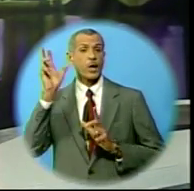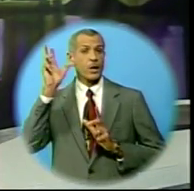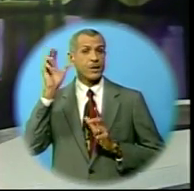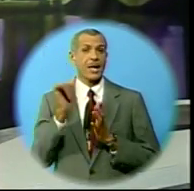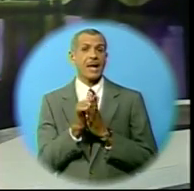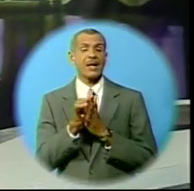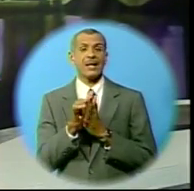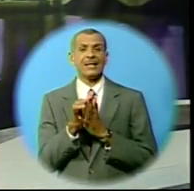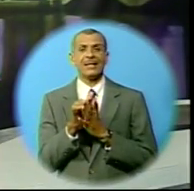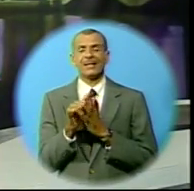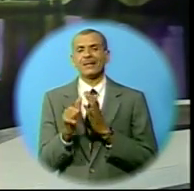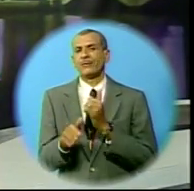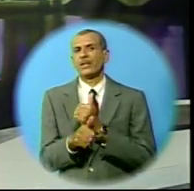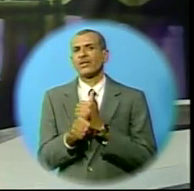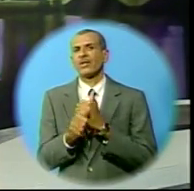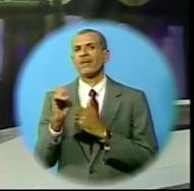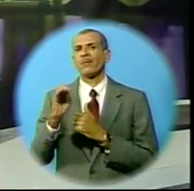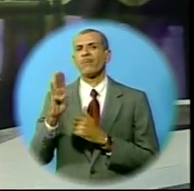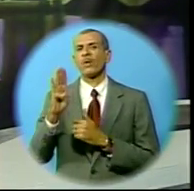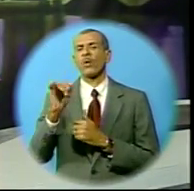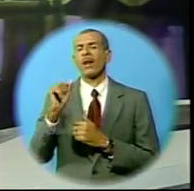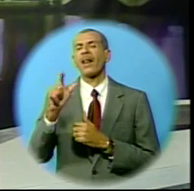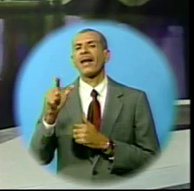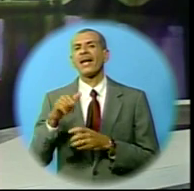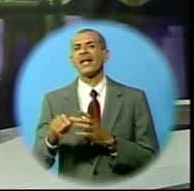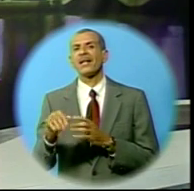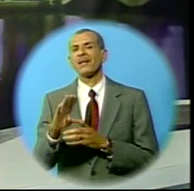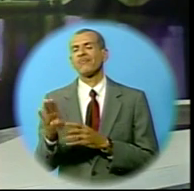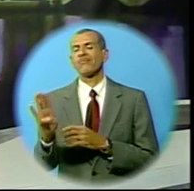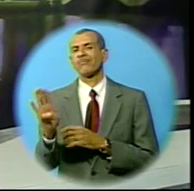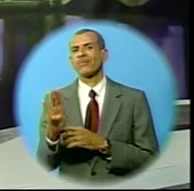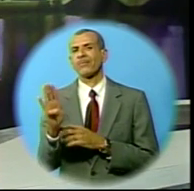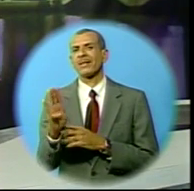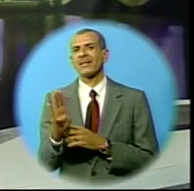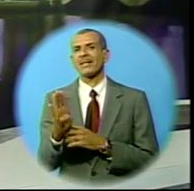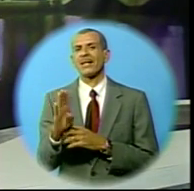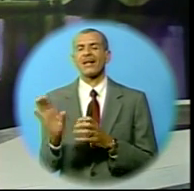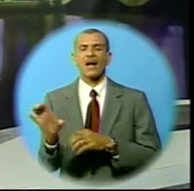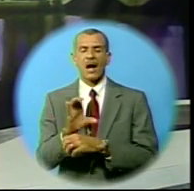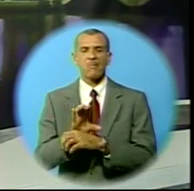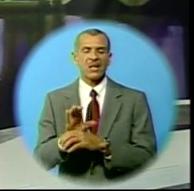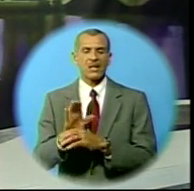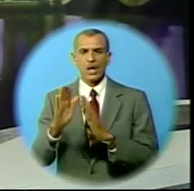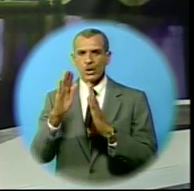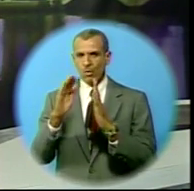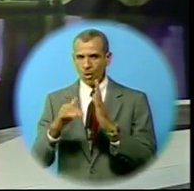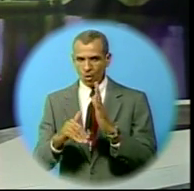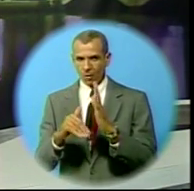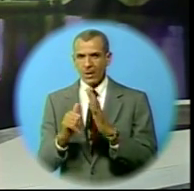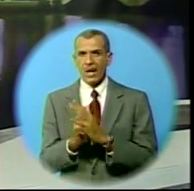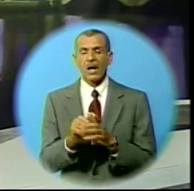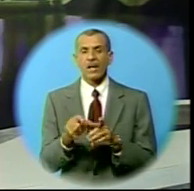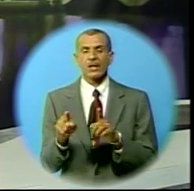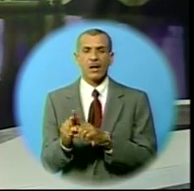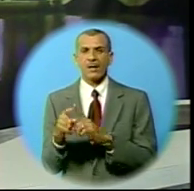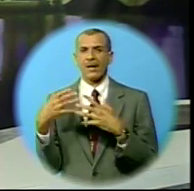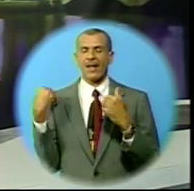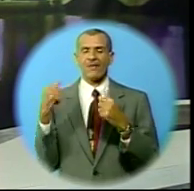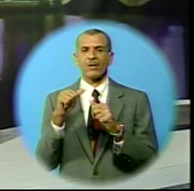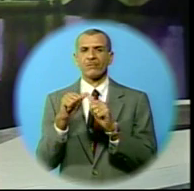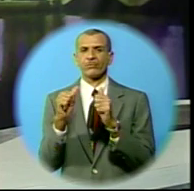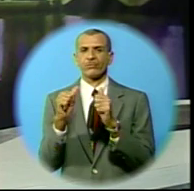that the risk of Ebola in the Caribbean is low. This is according to the Trinidad-based Caribbean Public Health Agency. Dr.